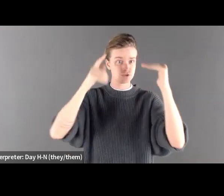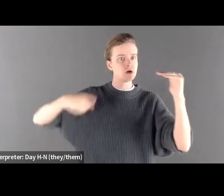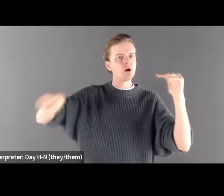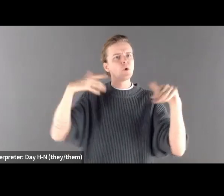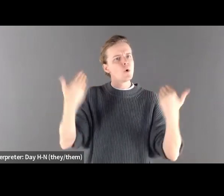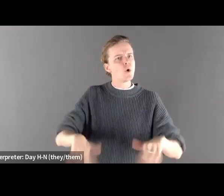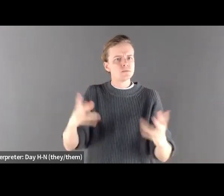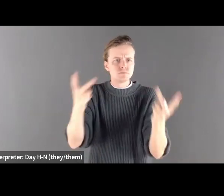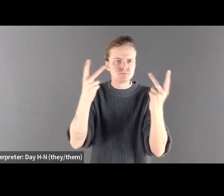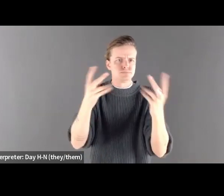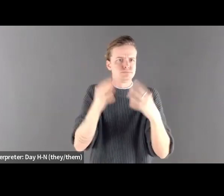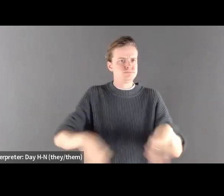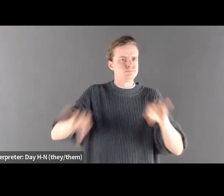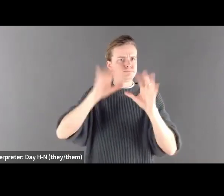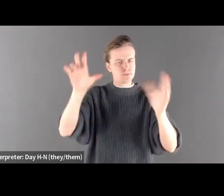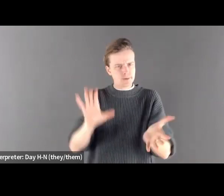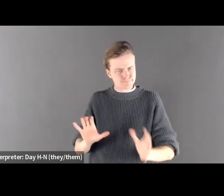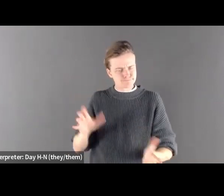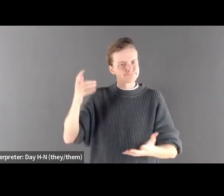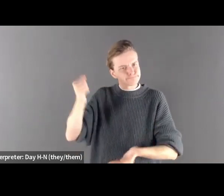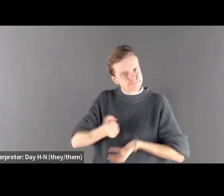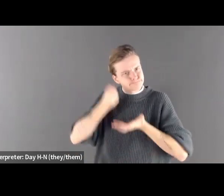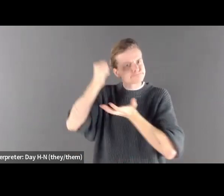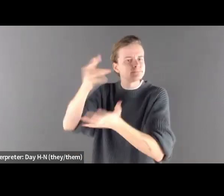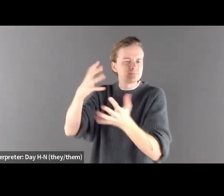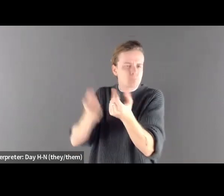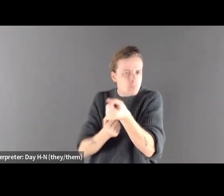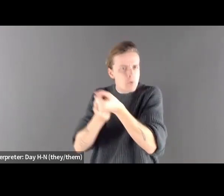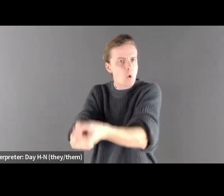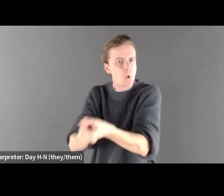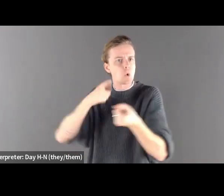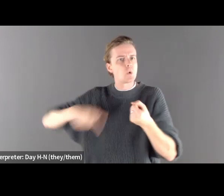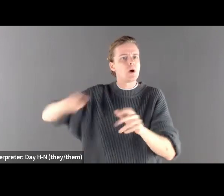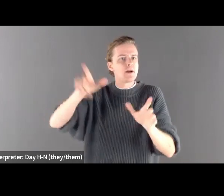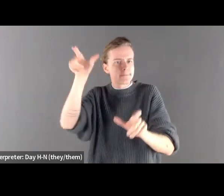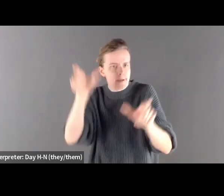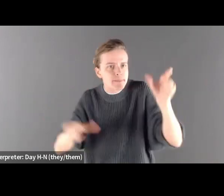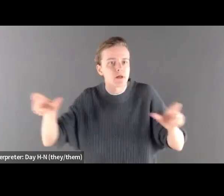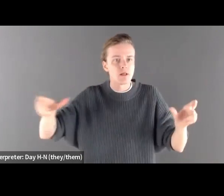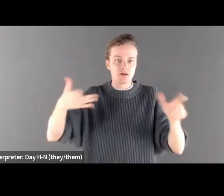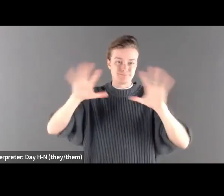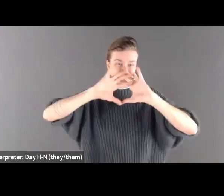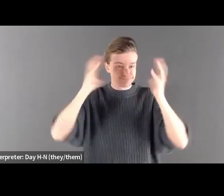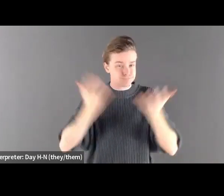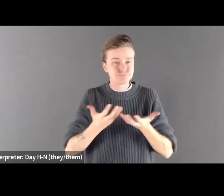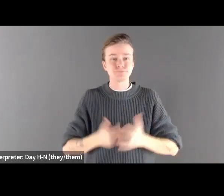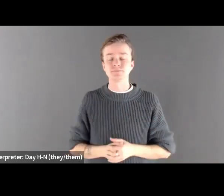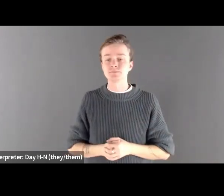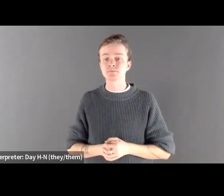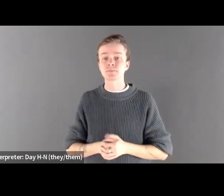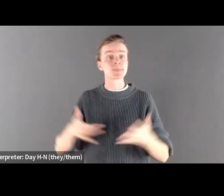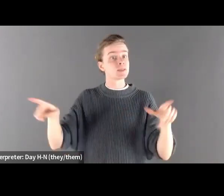they assist and protect the people around the globe. At the same time, unfortunately, also